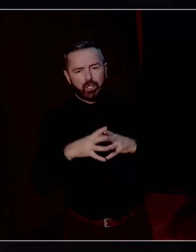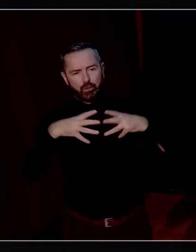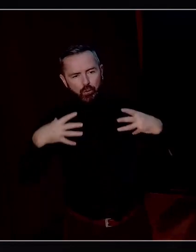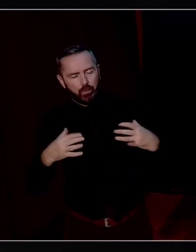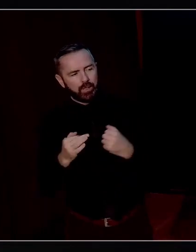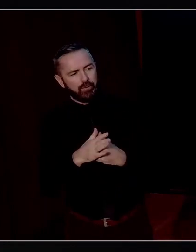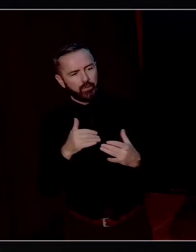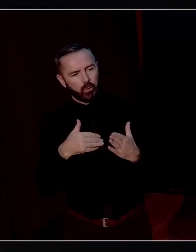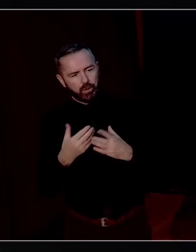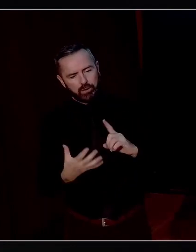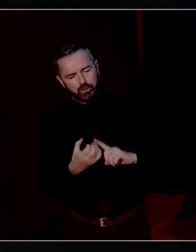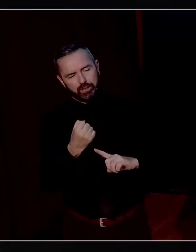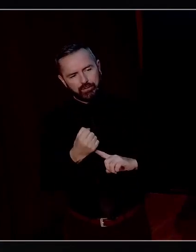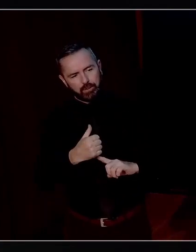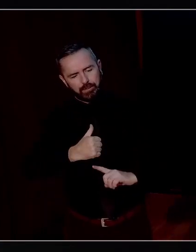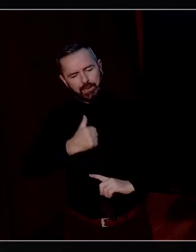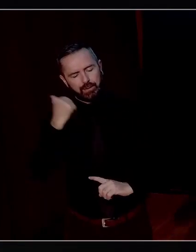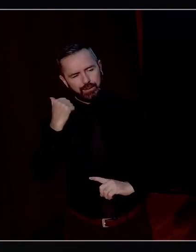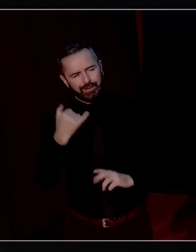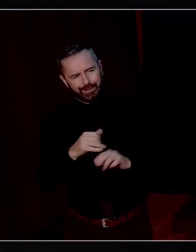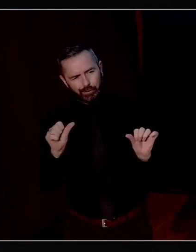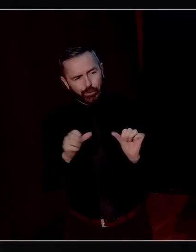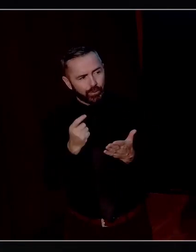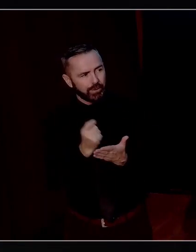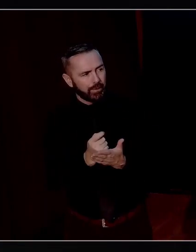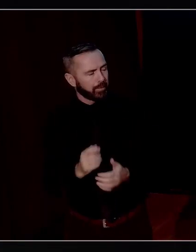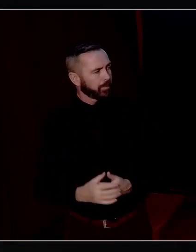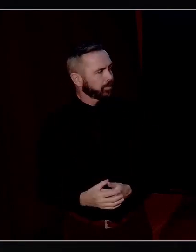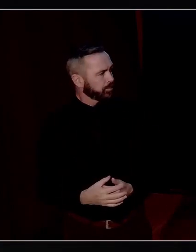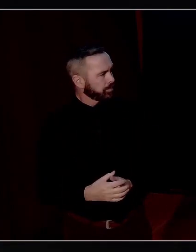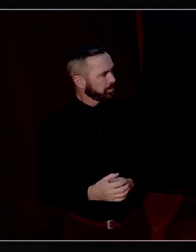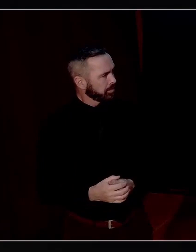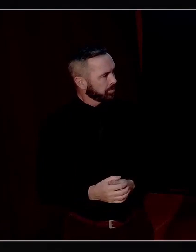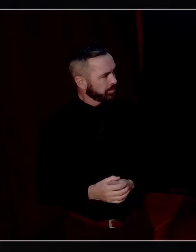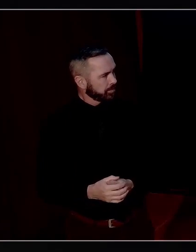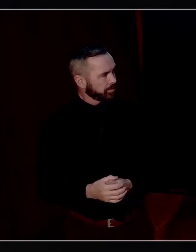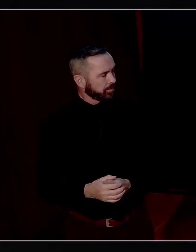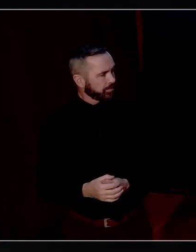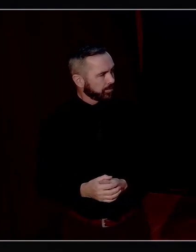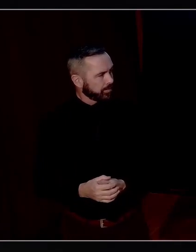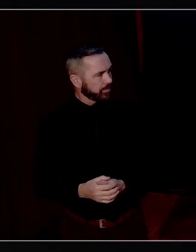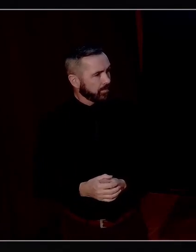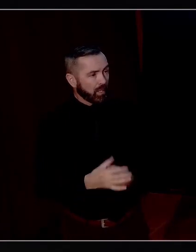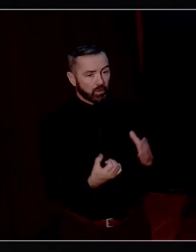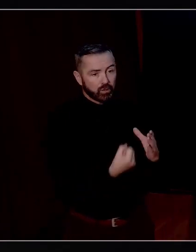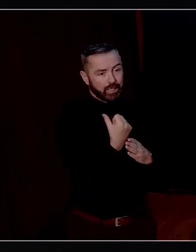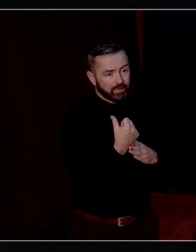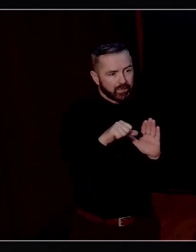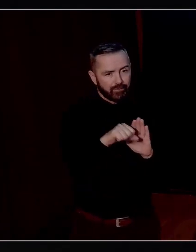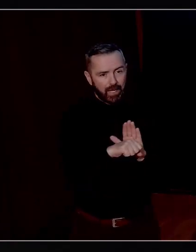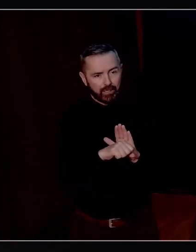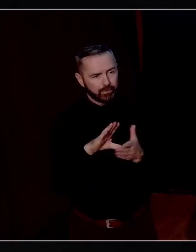enormity of what was achieved in such a short space of time. Well, the successes, the failures, the omissions